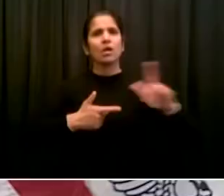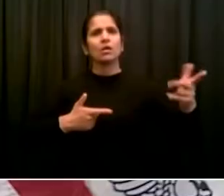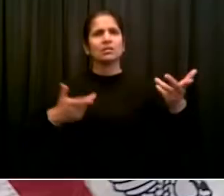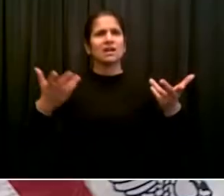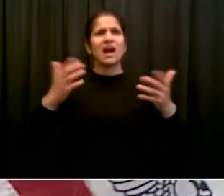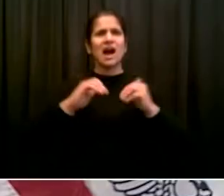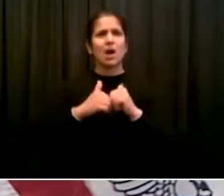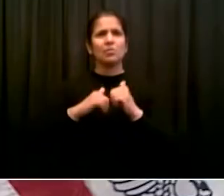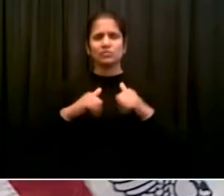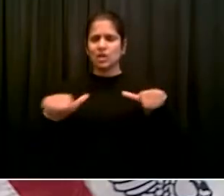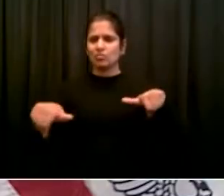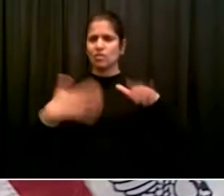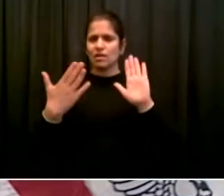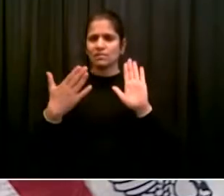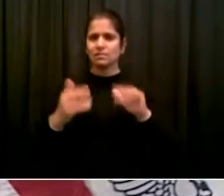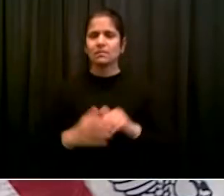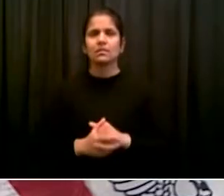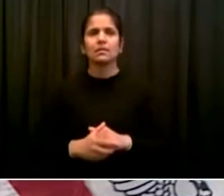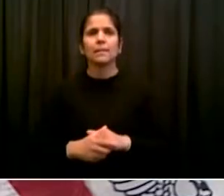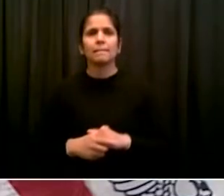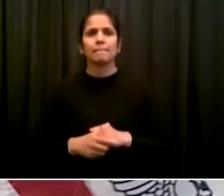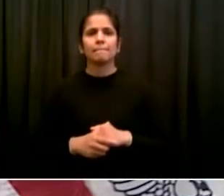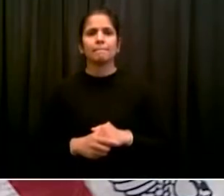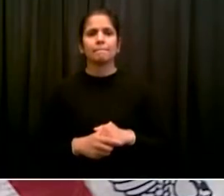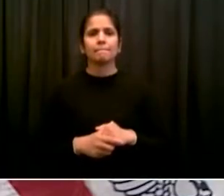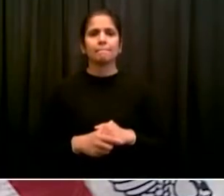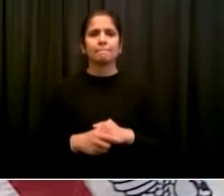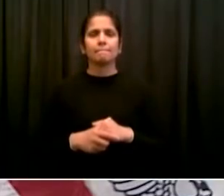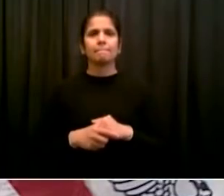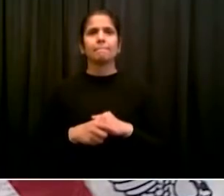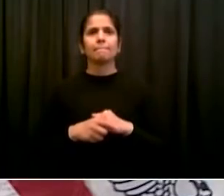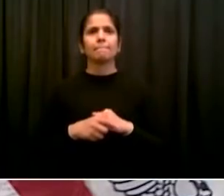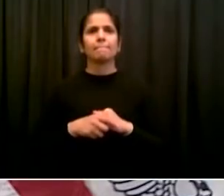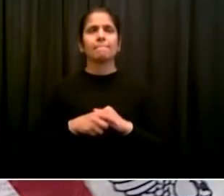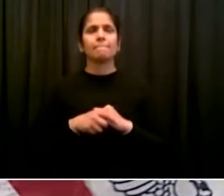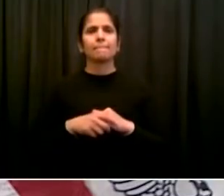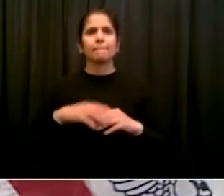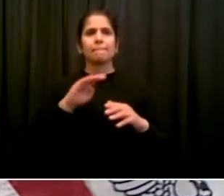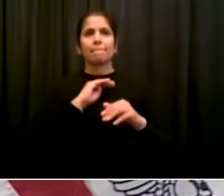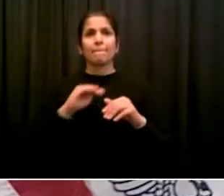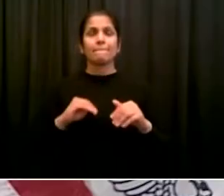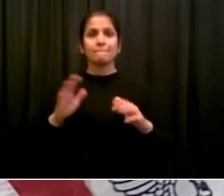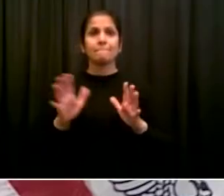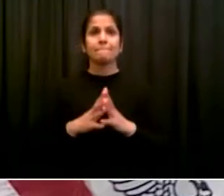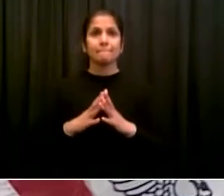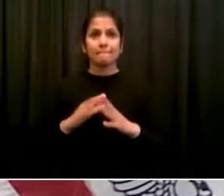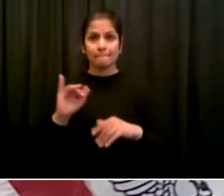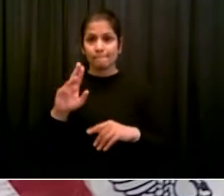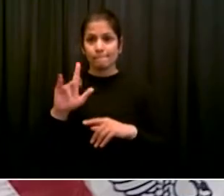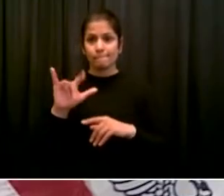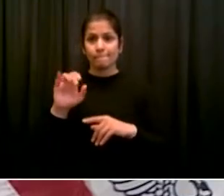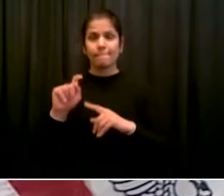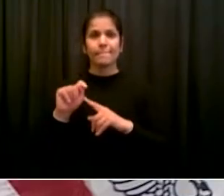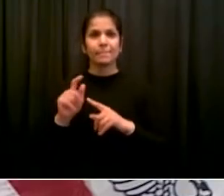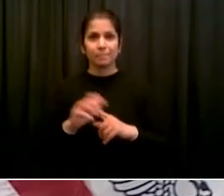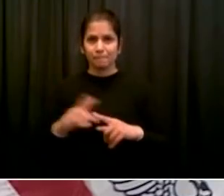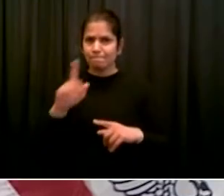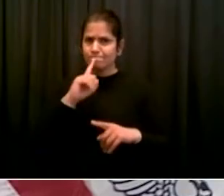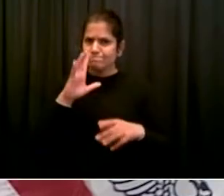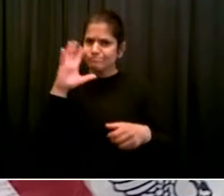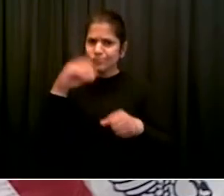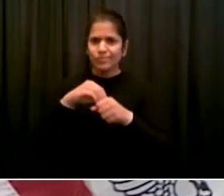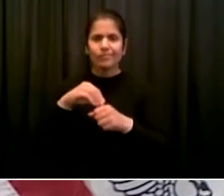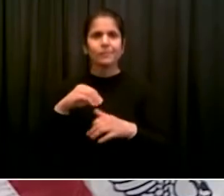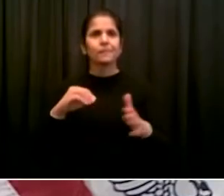in this report? Oh, I think, Juliet, it pervades this report in every sense because, look,